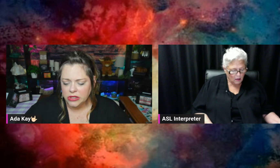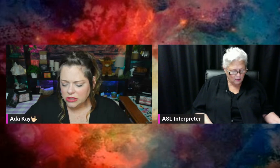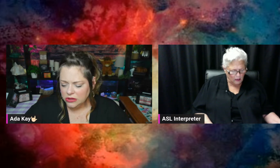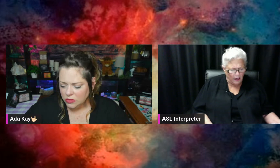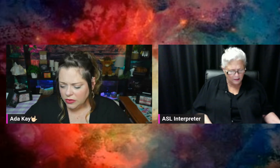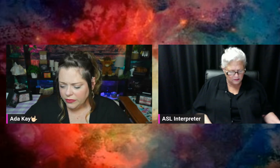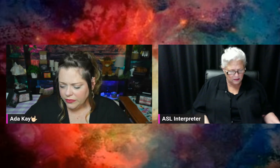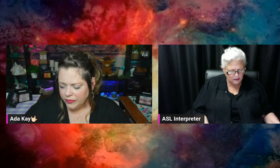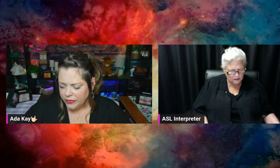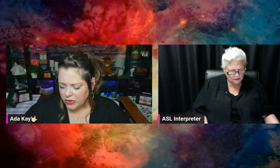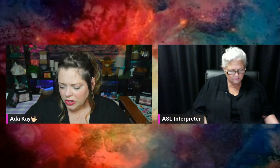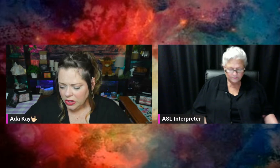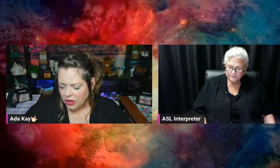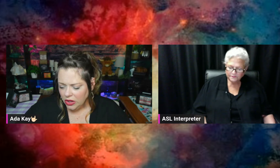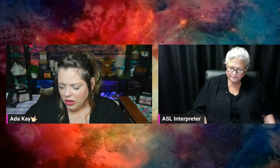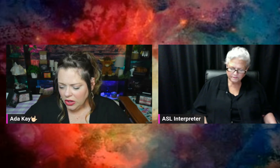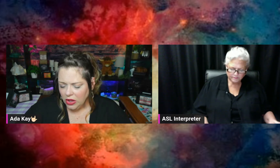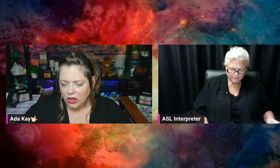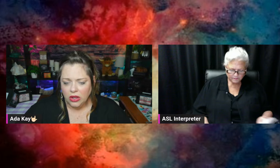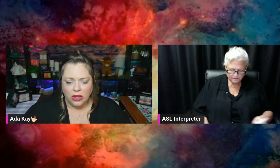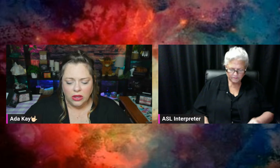can't because then it'll go.